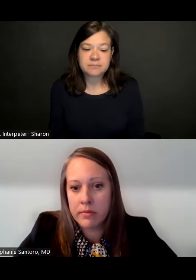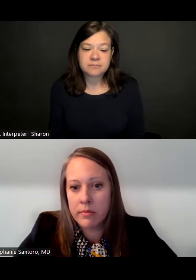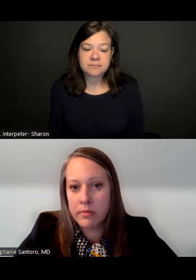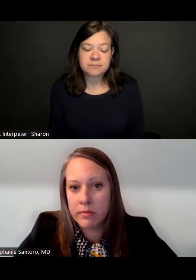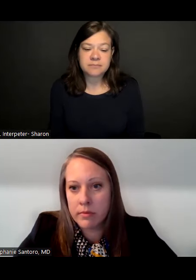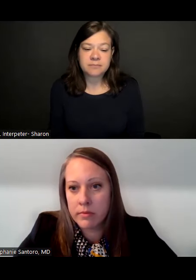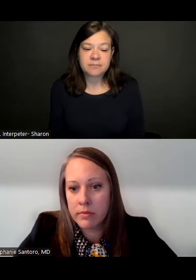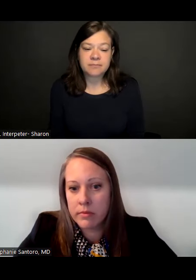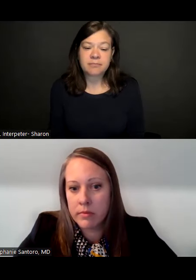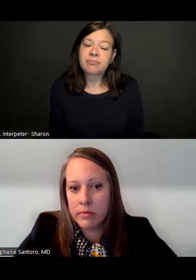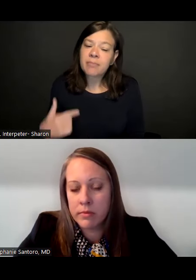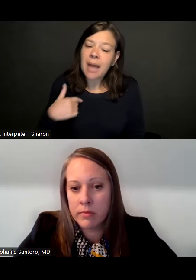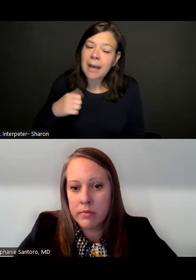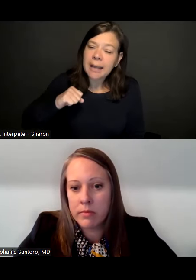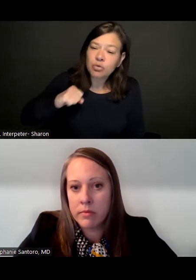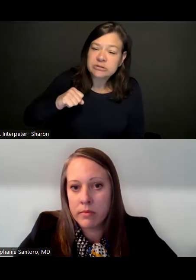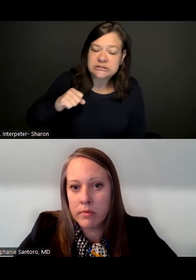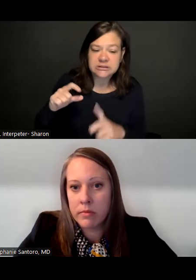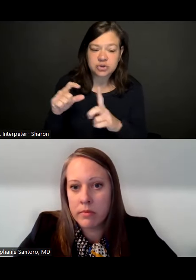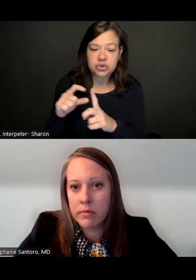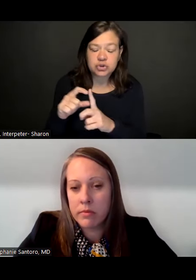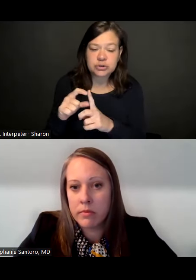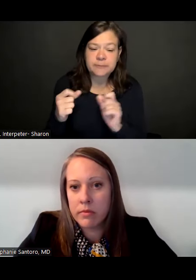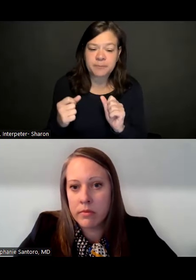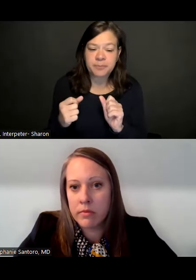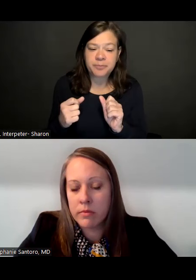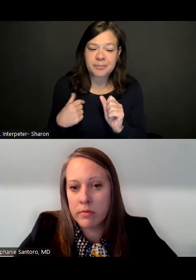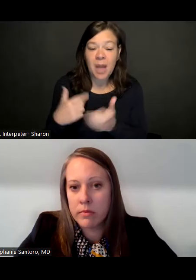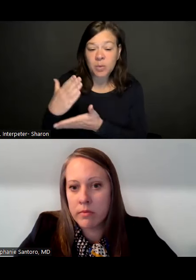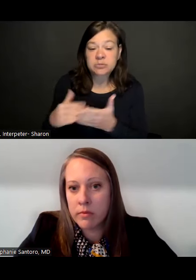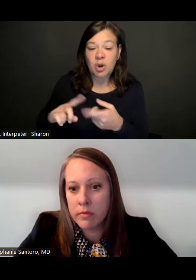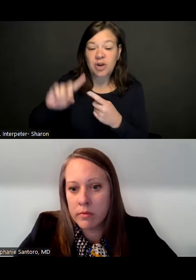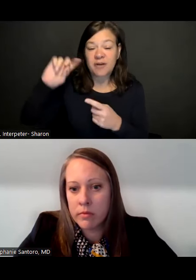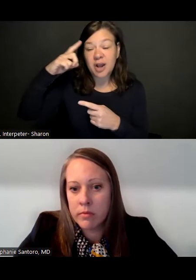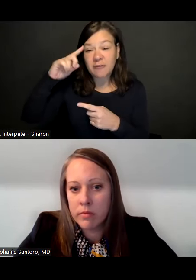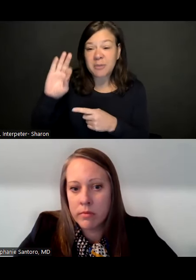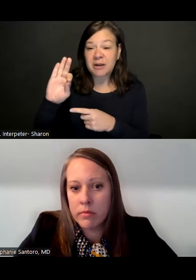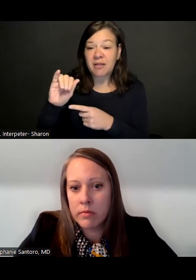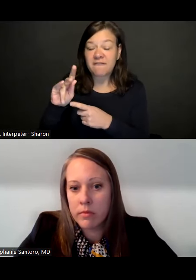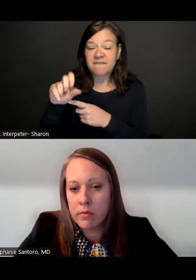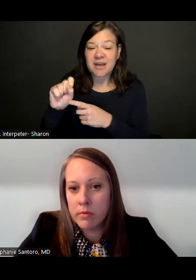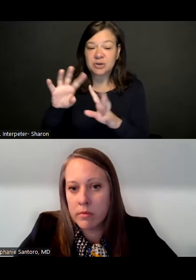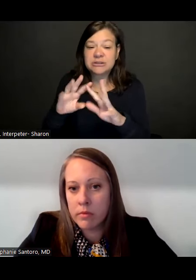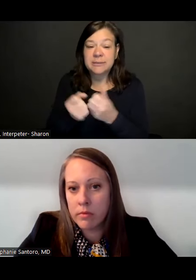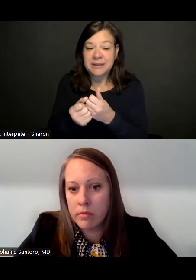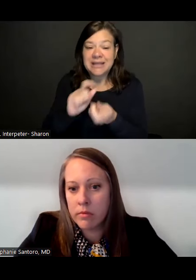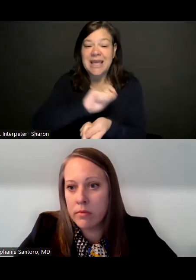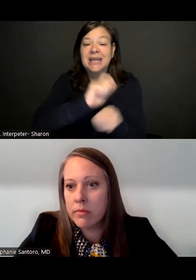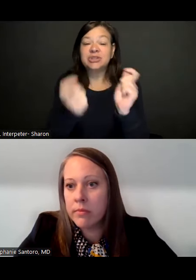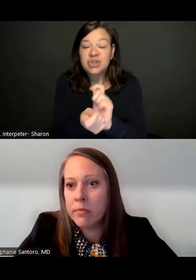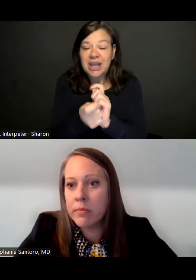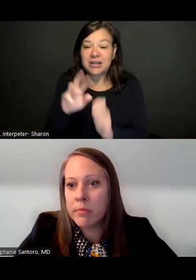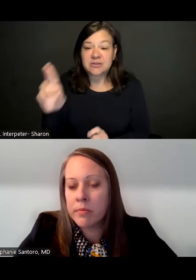Get resistant to that term. I was part of a governmental affairs committee that changed the R